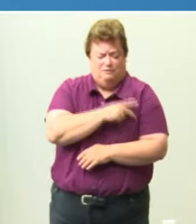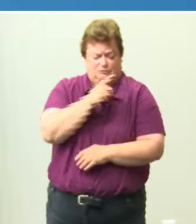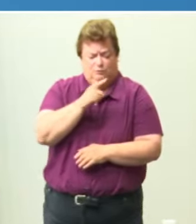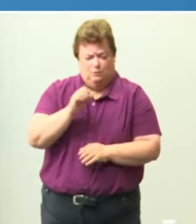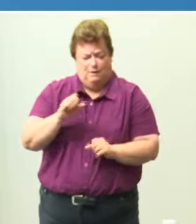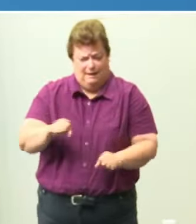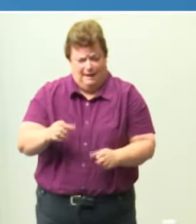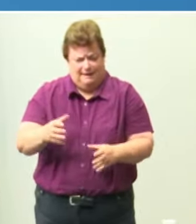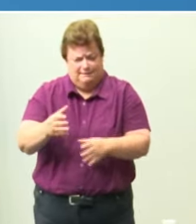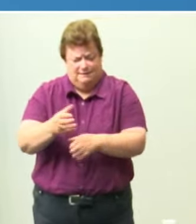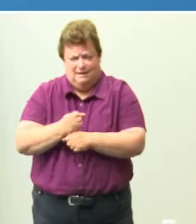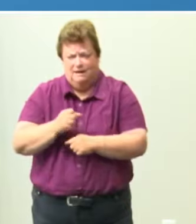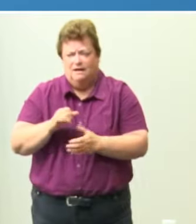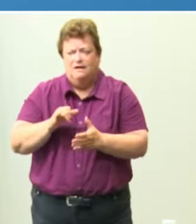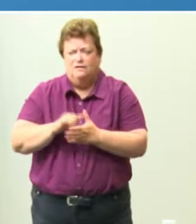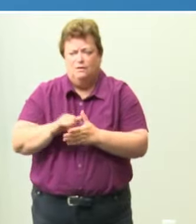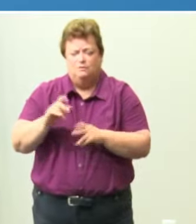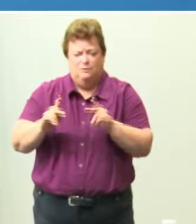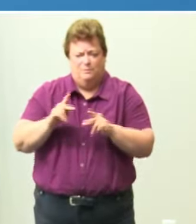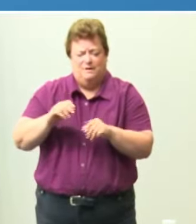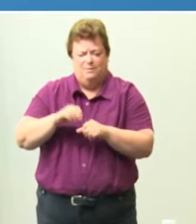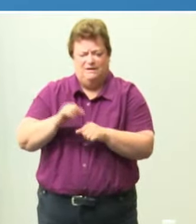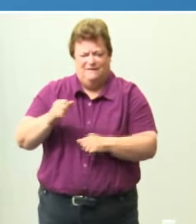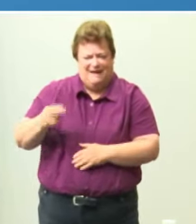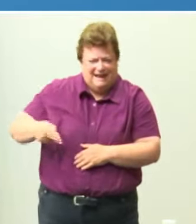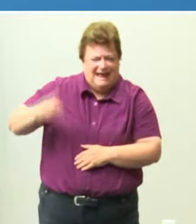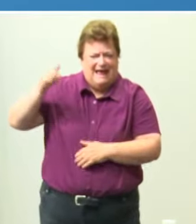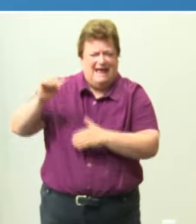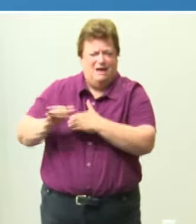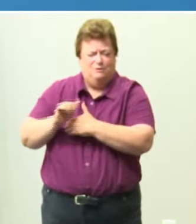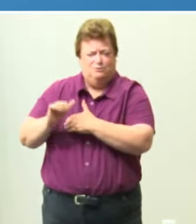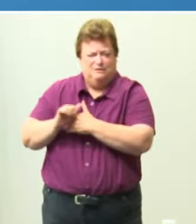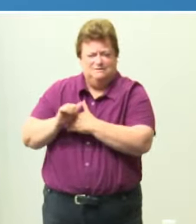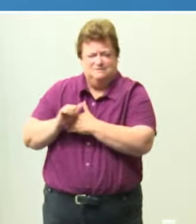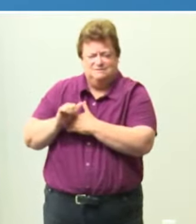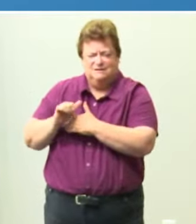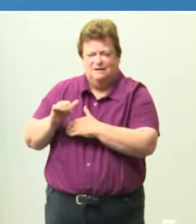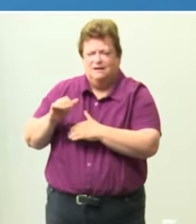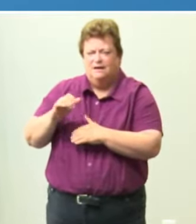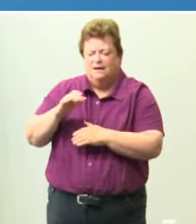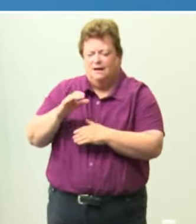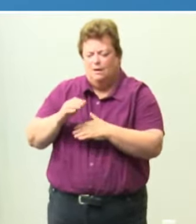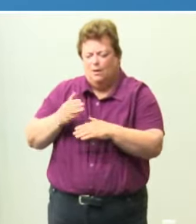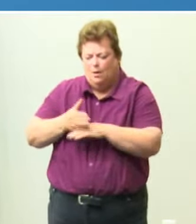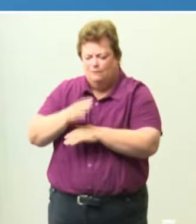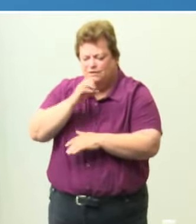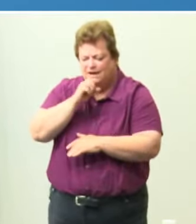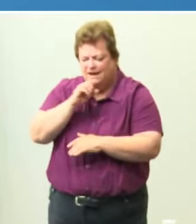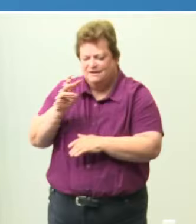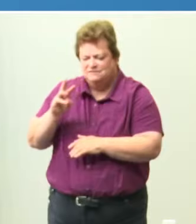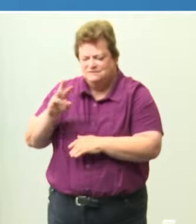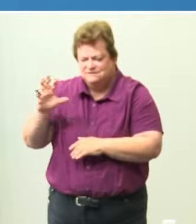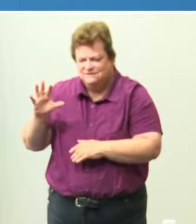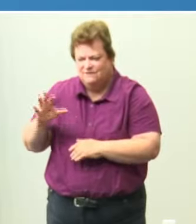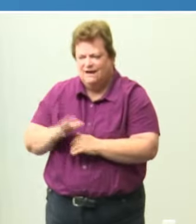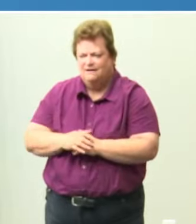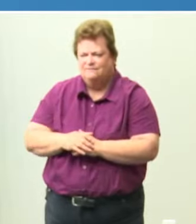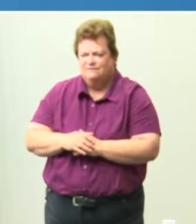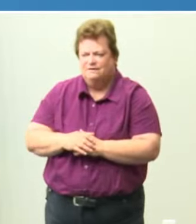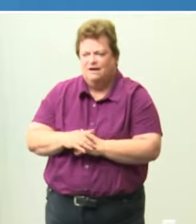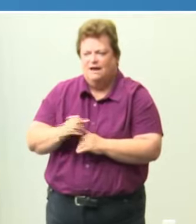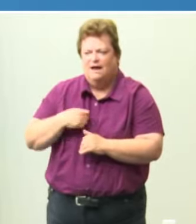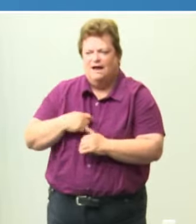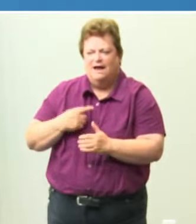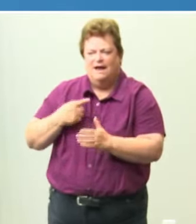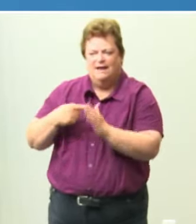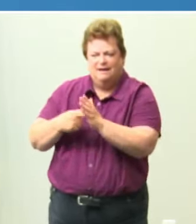here, are really patients that we see in that highest risk group of progression. So patients over the age of 65 and then those comorbidities. I want to point out